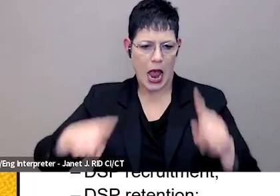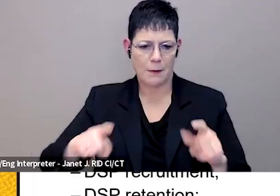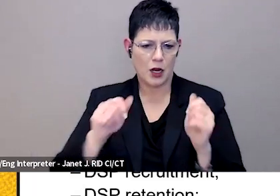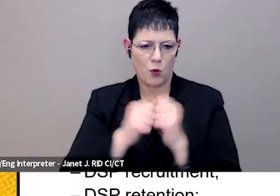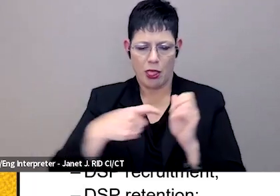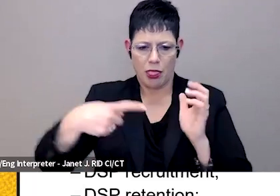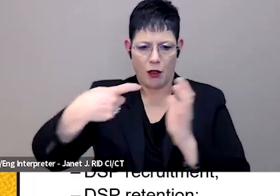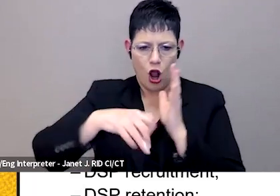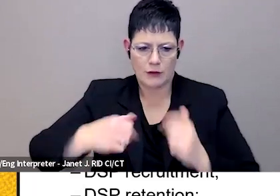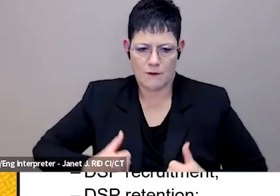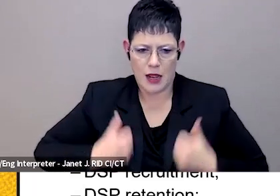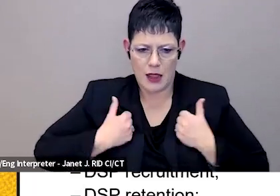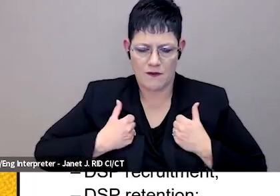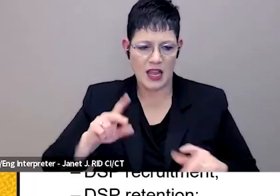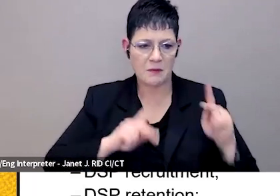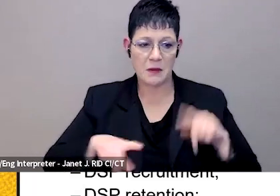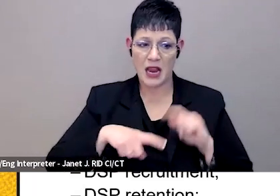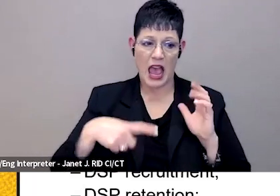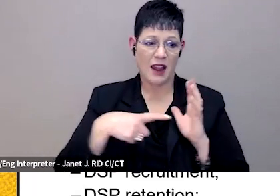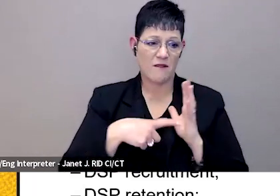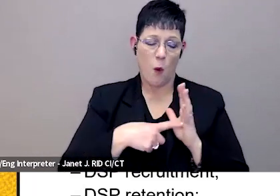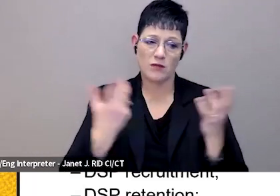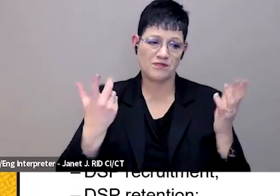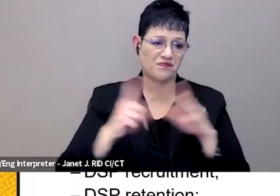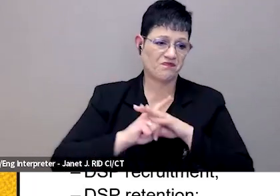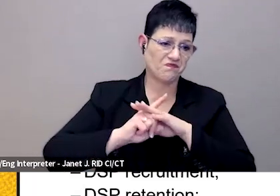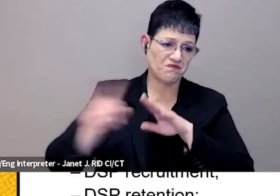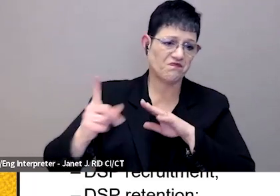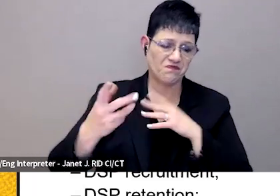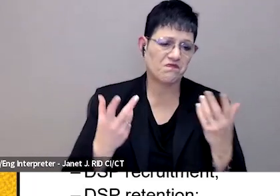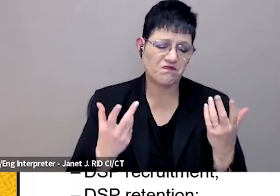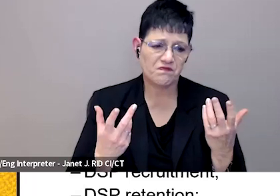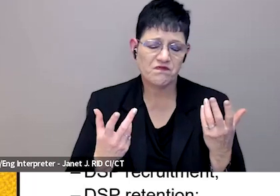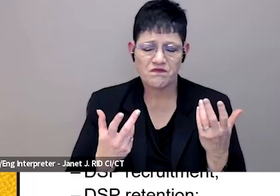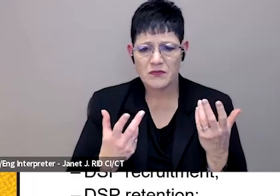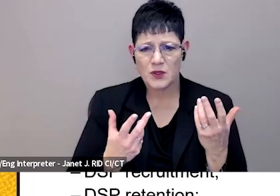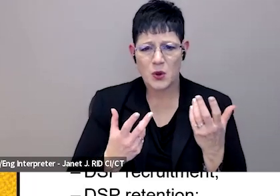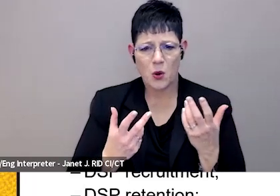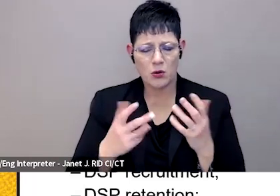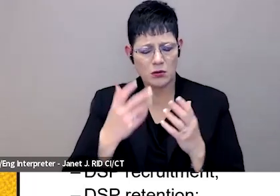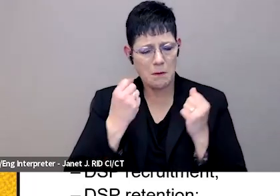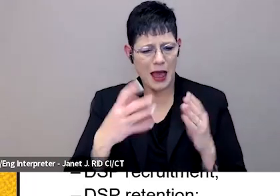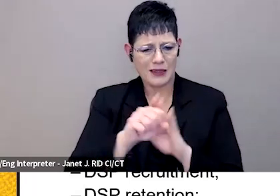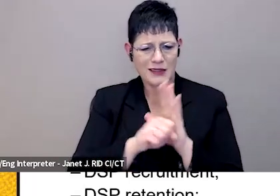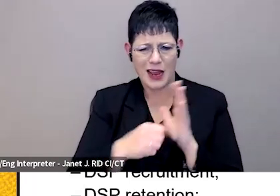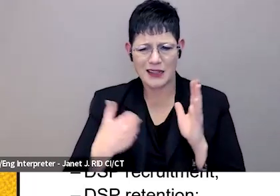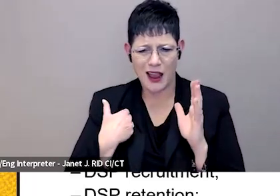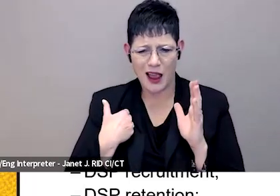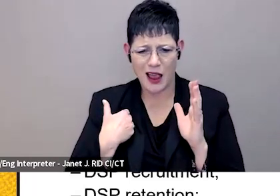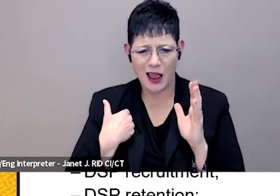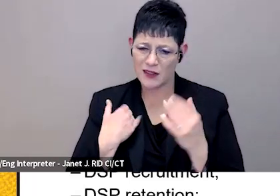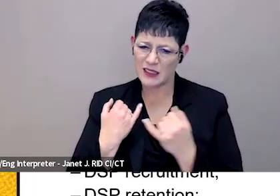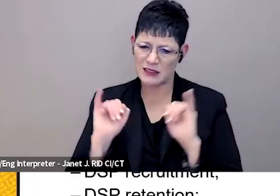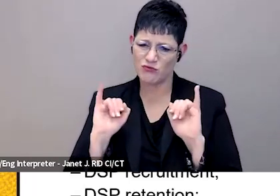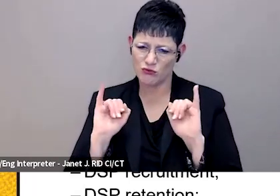why people have to leave the workforce. So again, there's a lot of, states have a lot of autonomy